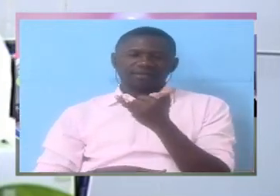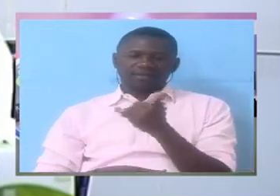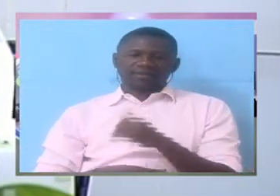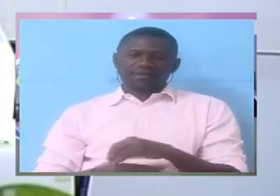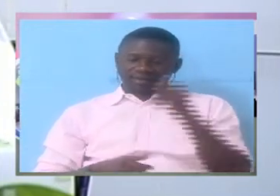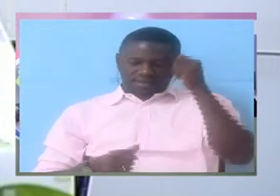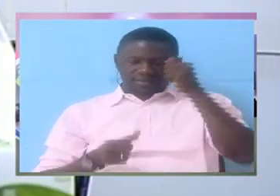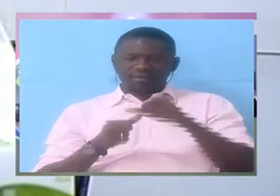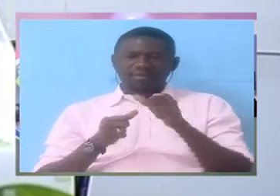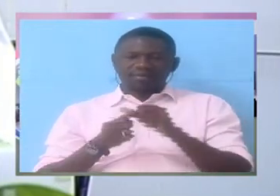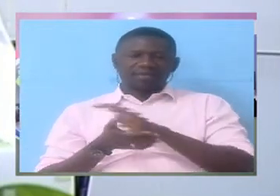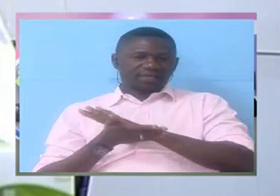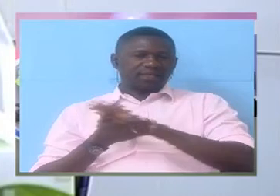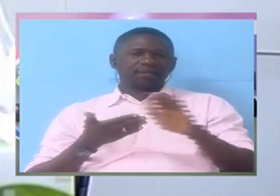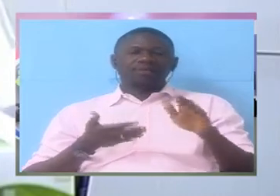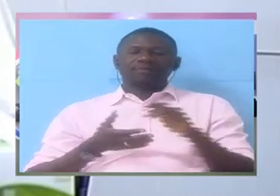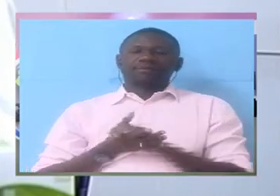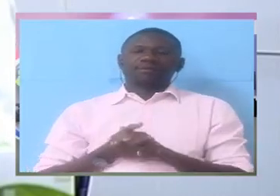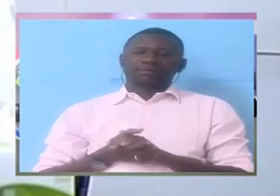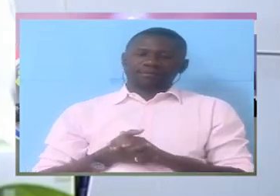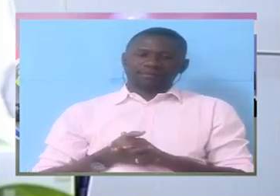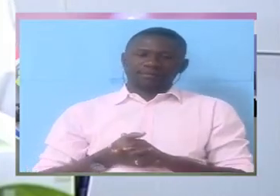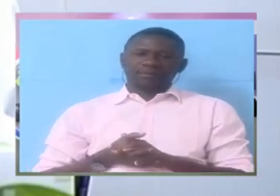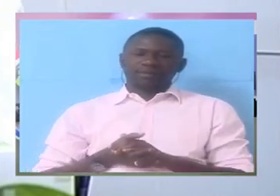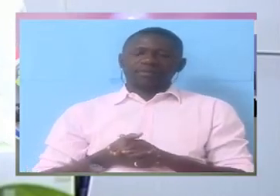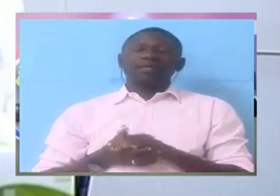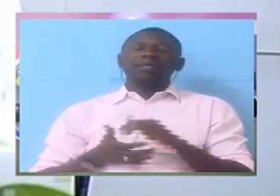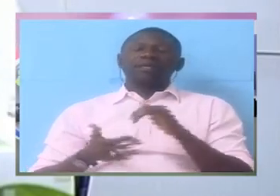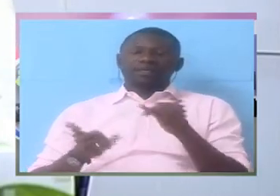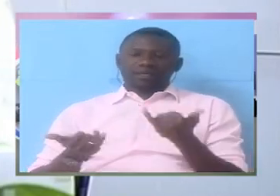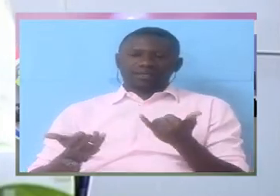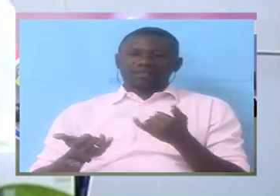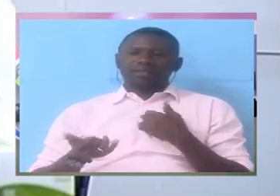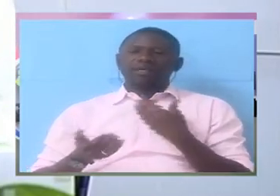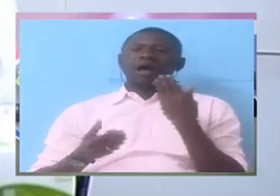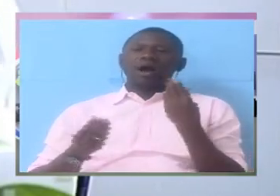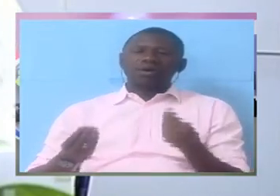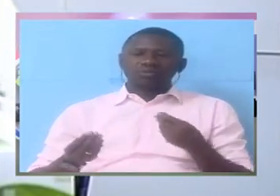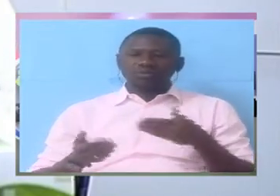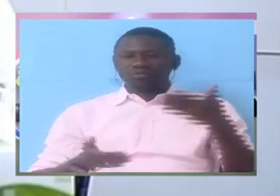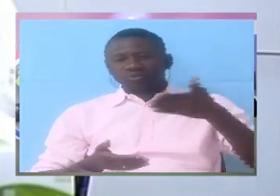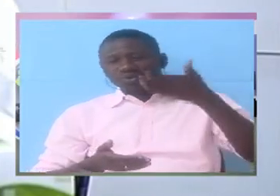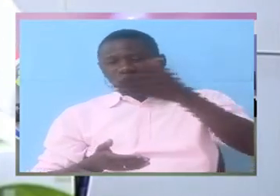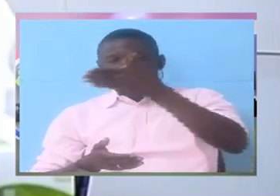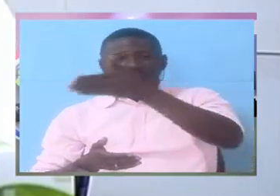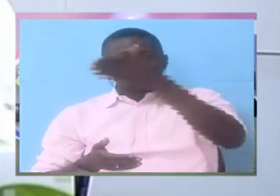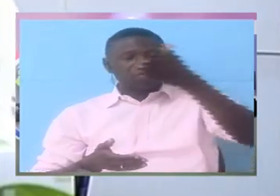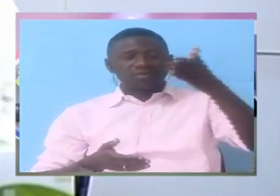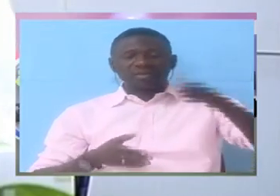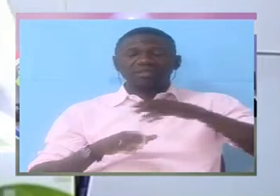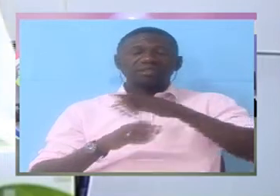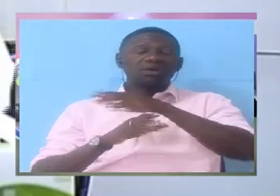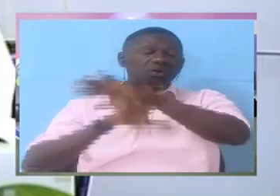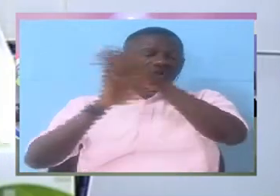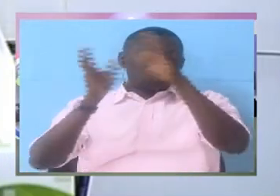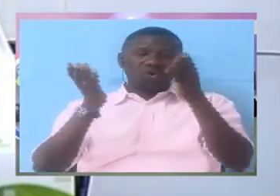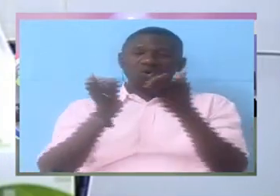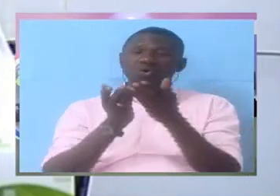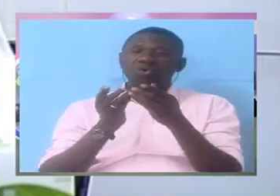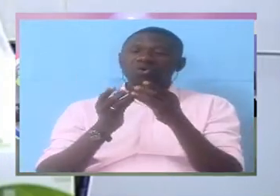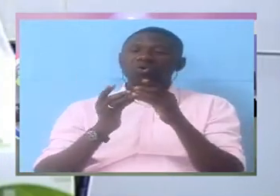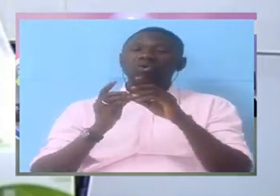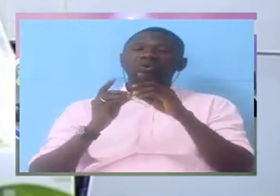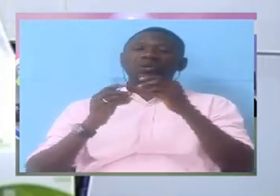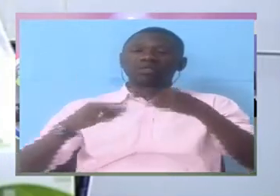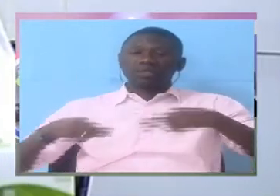Proceed. So that's how we taught the same message. That's how we taught the division.